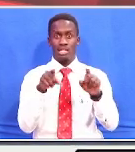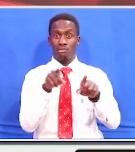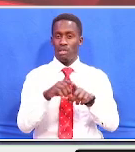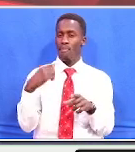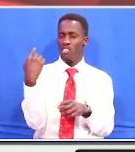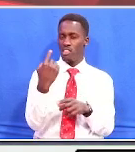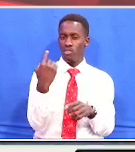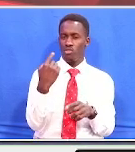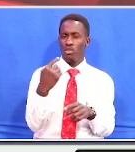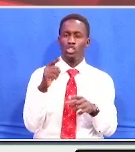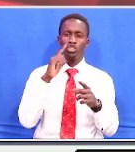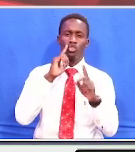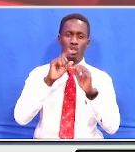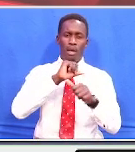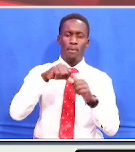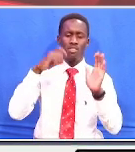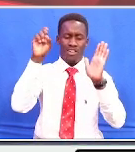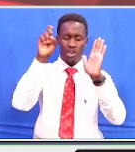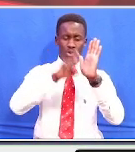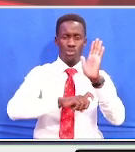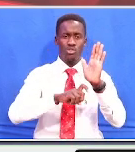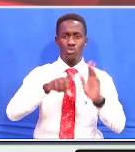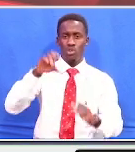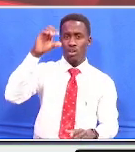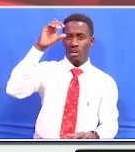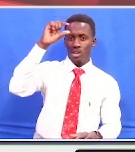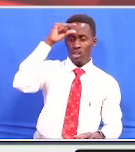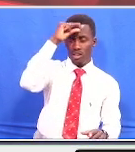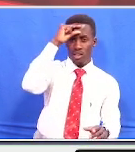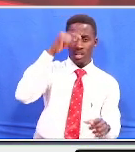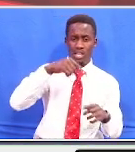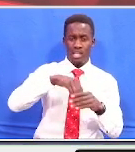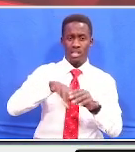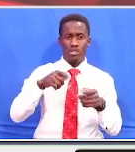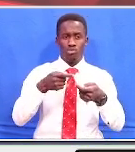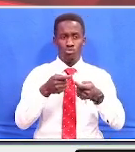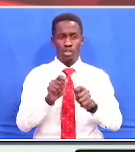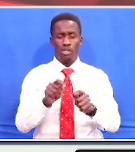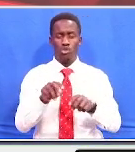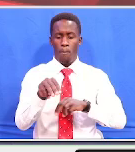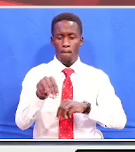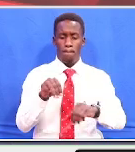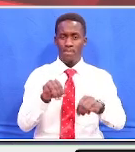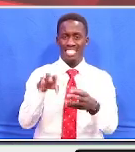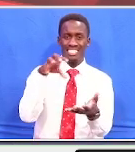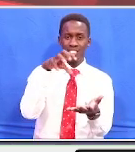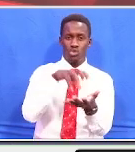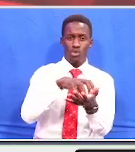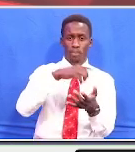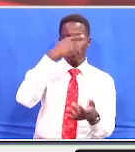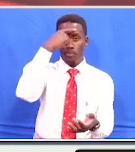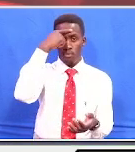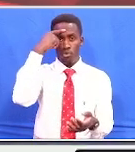could speak about maybe even the cost to government and the country in trying to, you know, manage these situations, because they